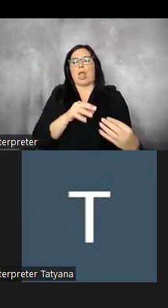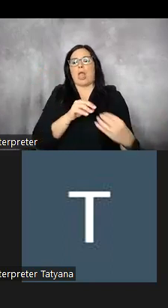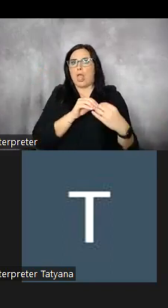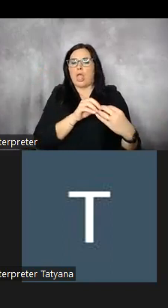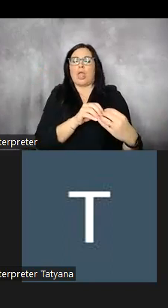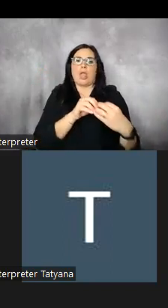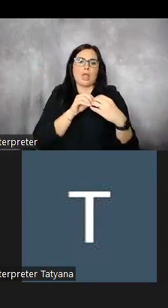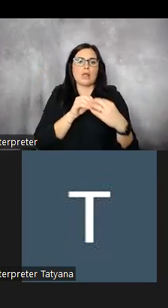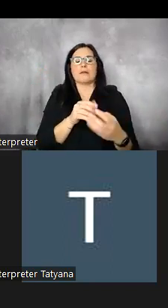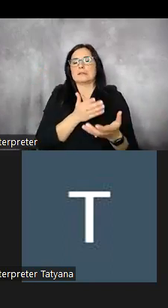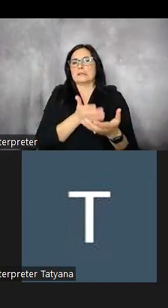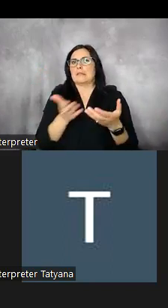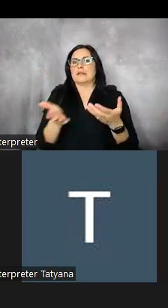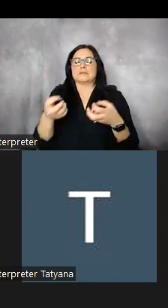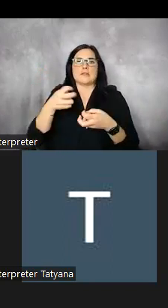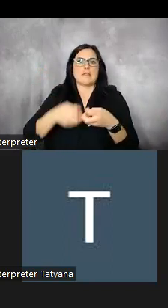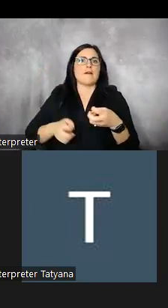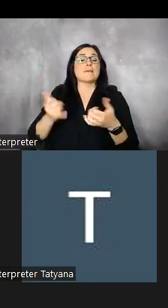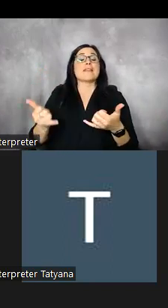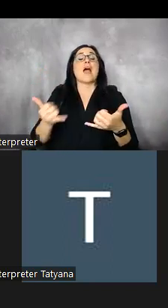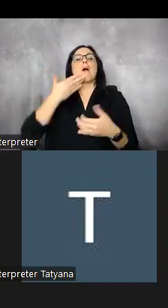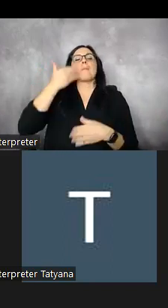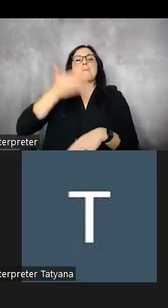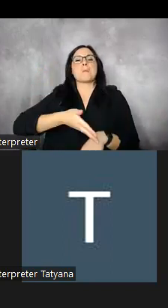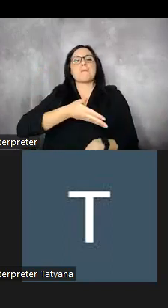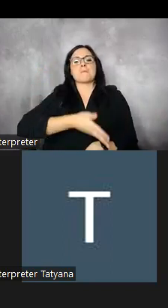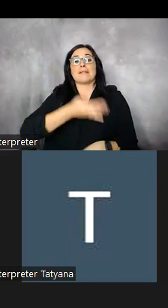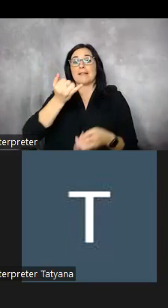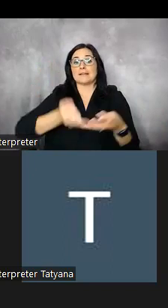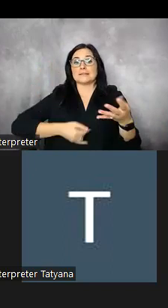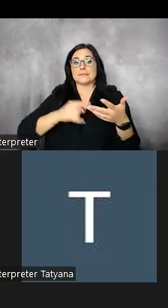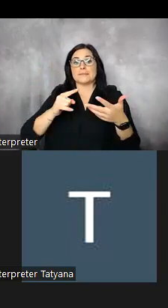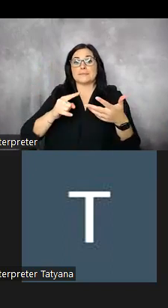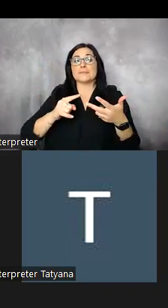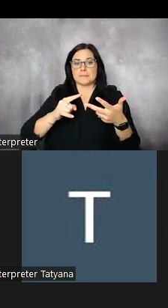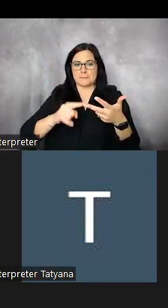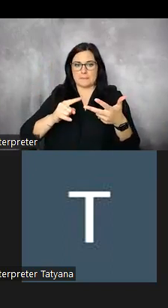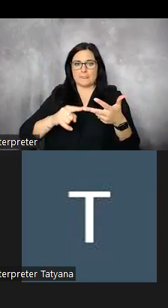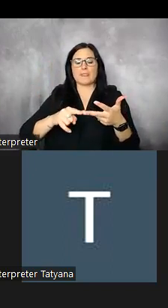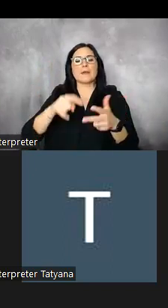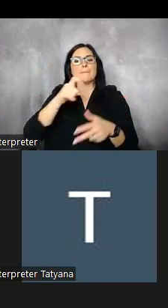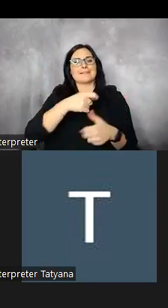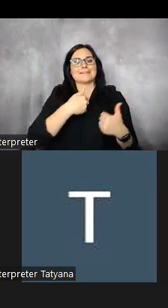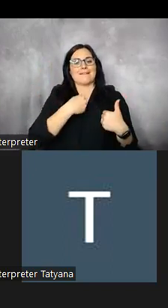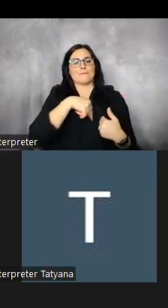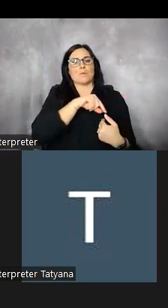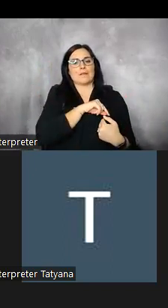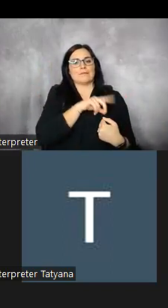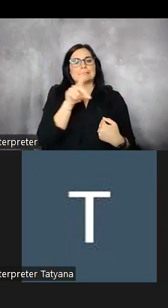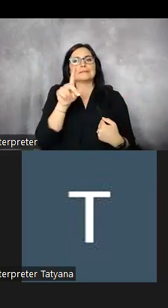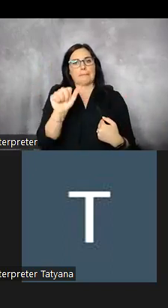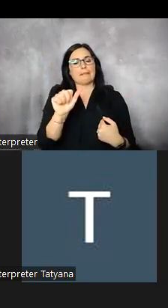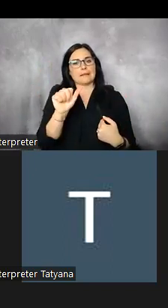Things have somewhat loosened up. And then the last thing is that the students must have a qualifying disability, which is fairly